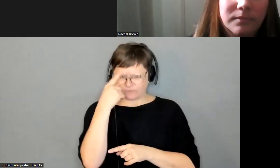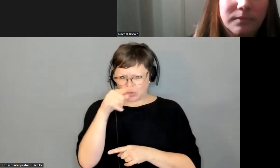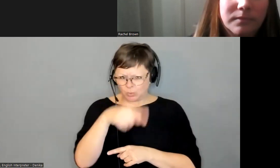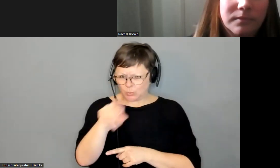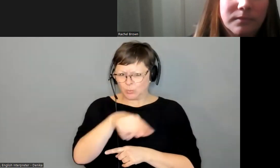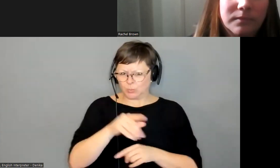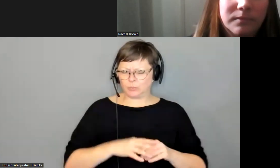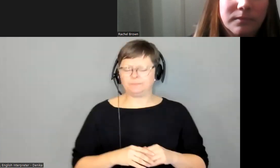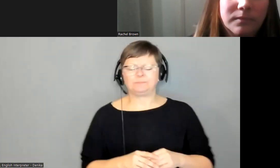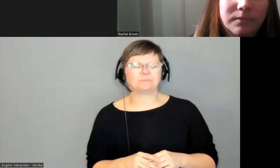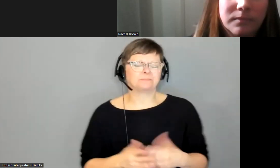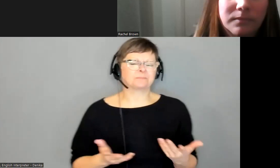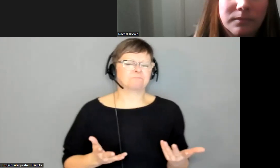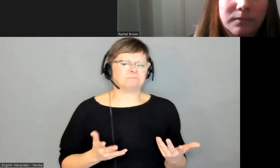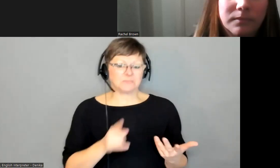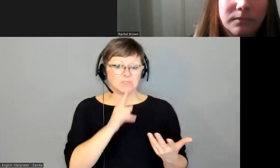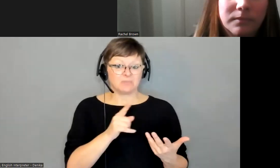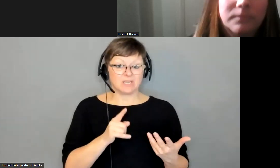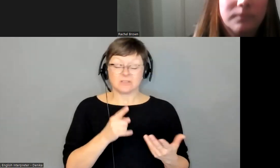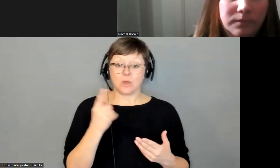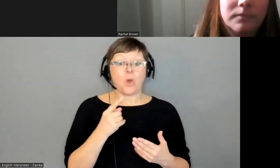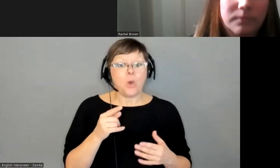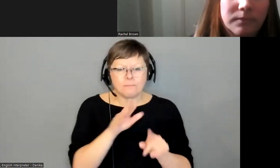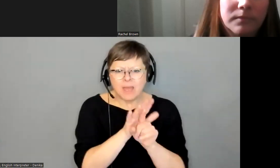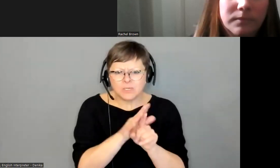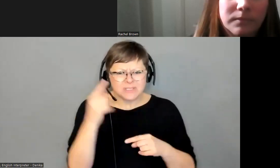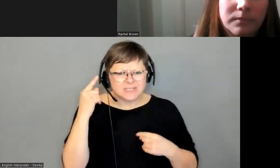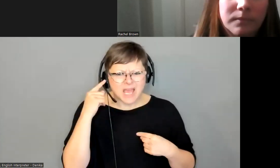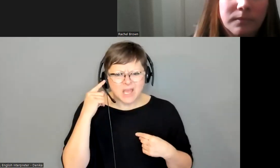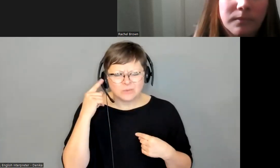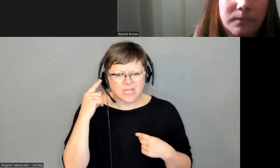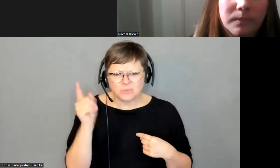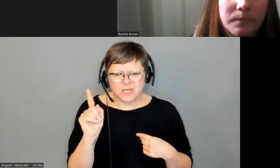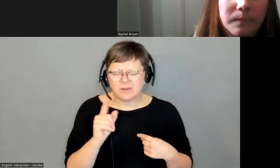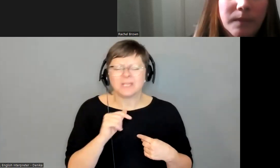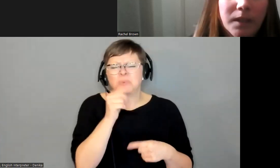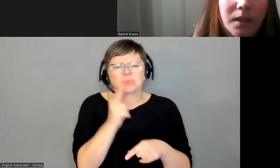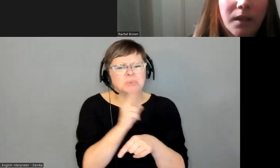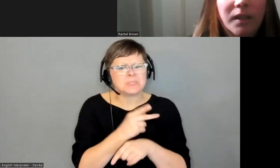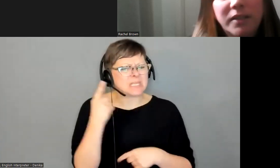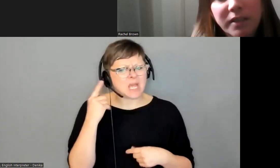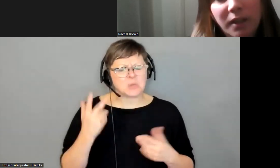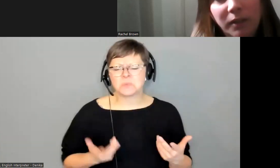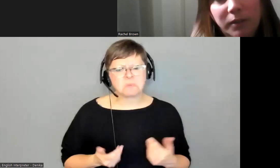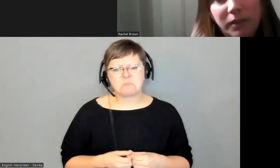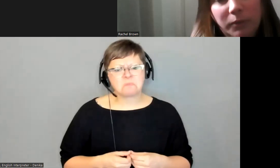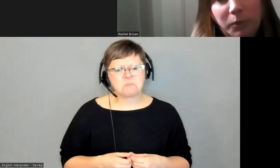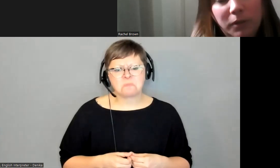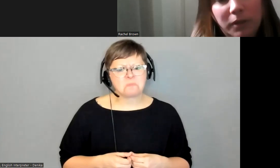because it's always popular sounds. I don't know where to get sounds. I don't usually use those.